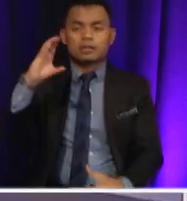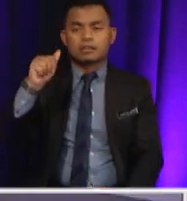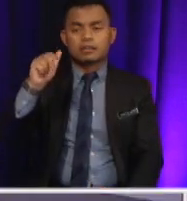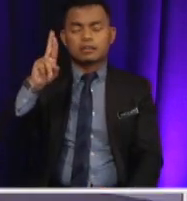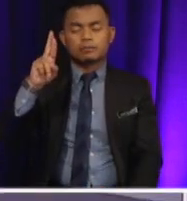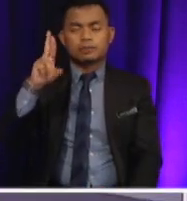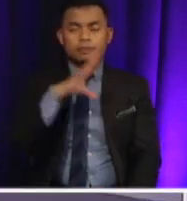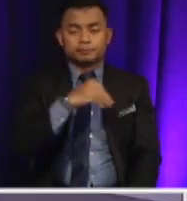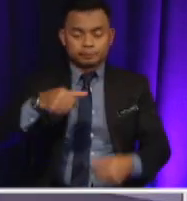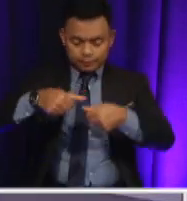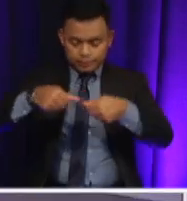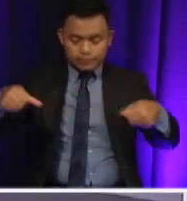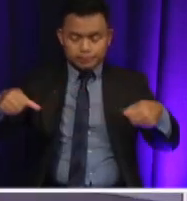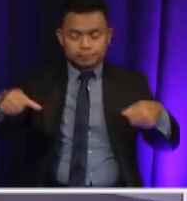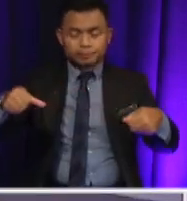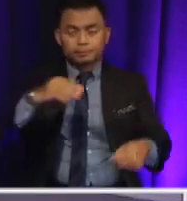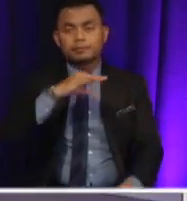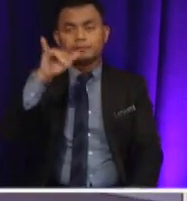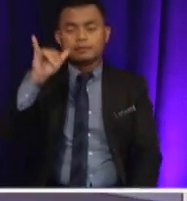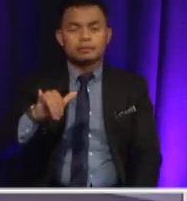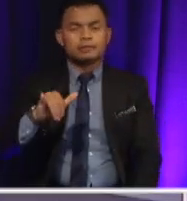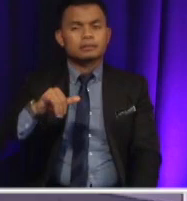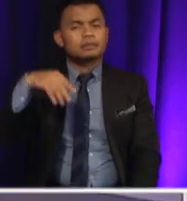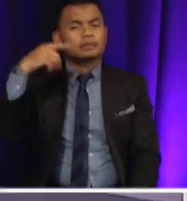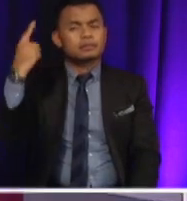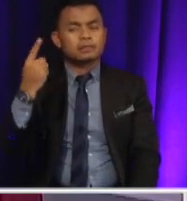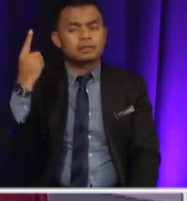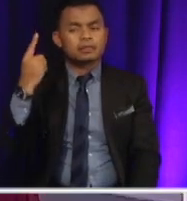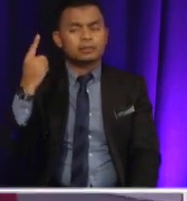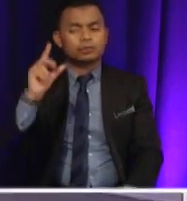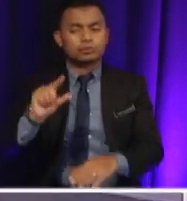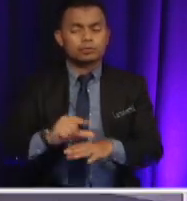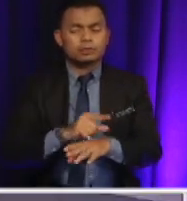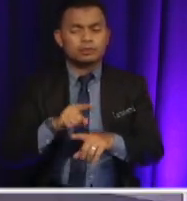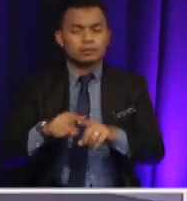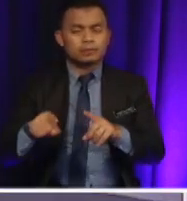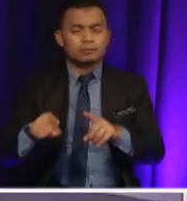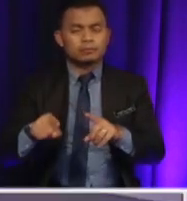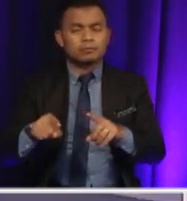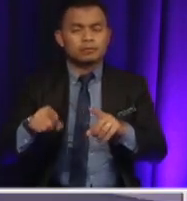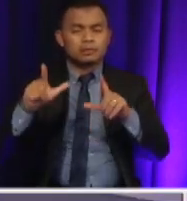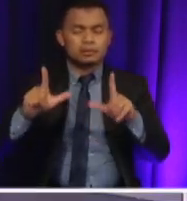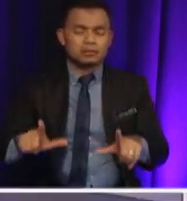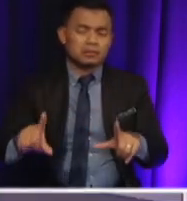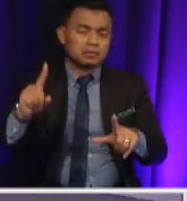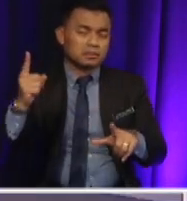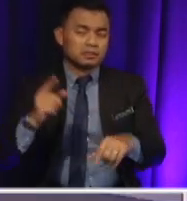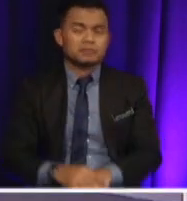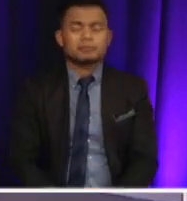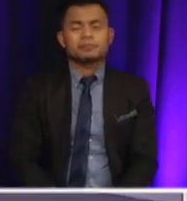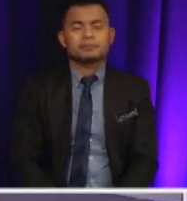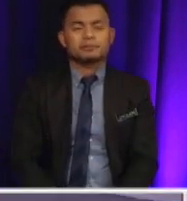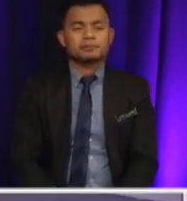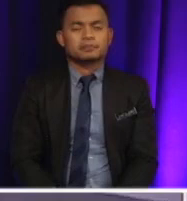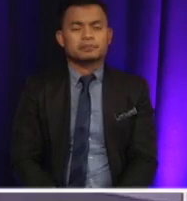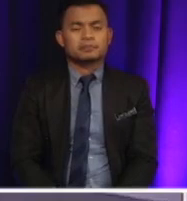things that you usually use and you take it for granted. When you take something for granted, pupils, it's like you use it a lot, but do